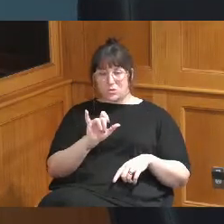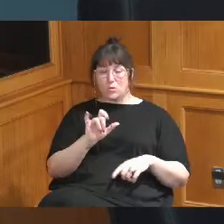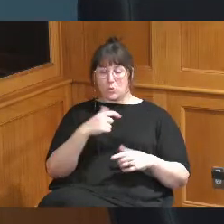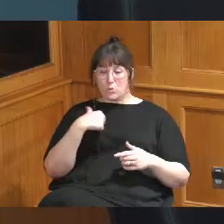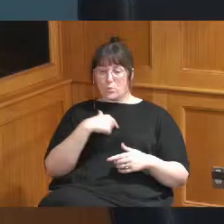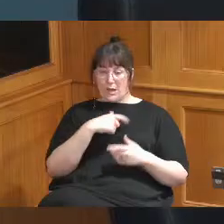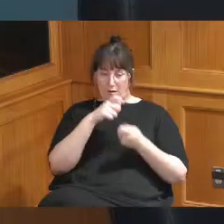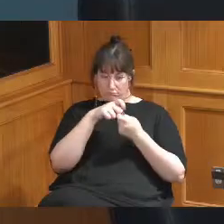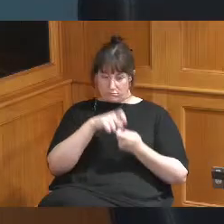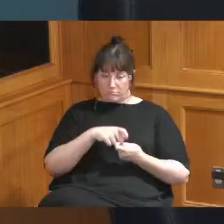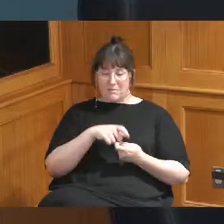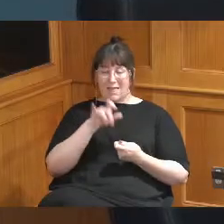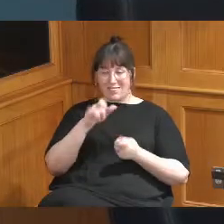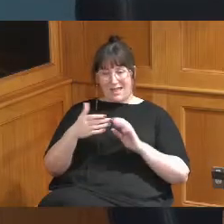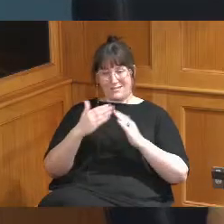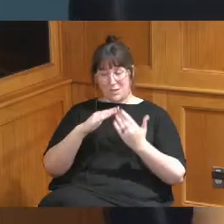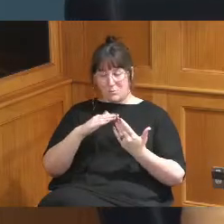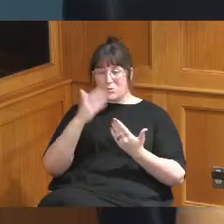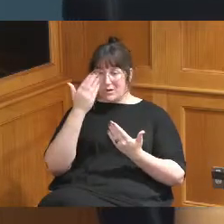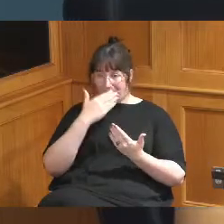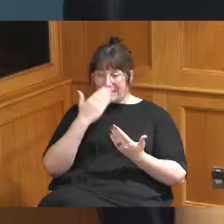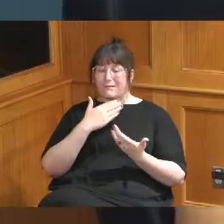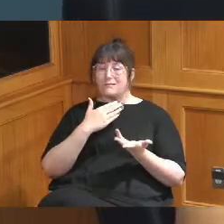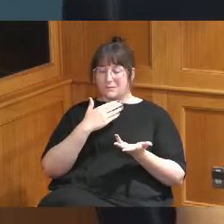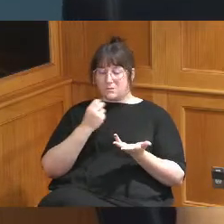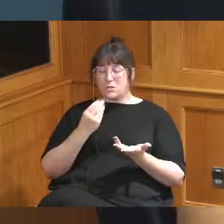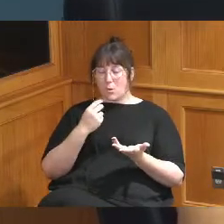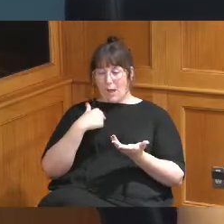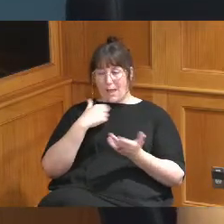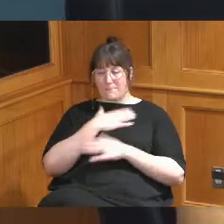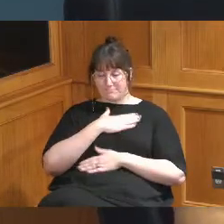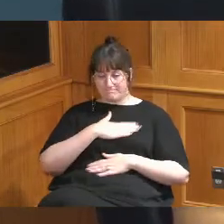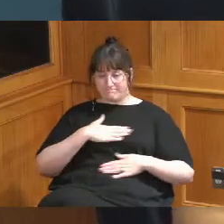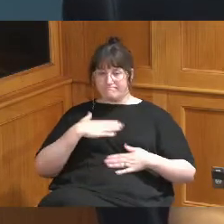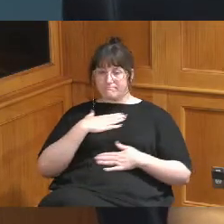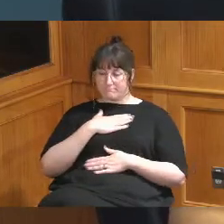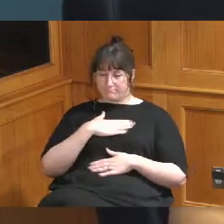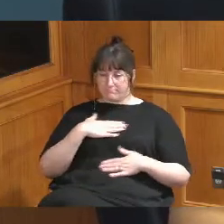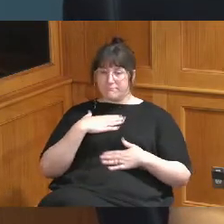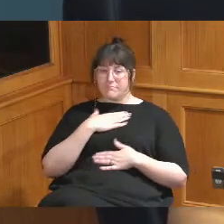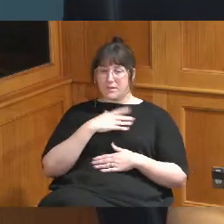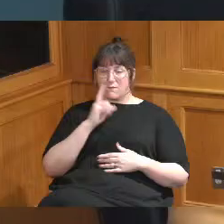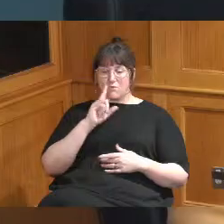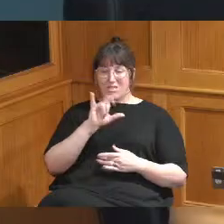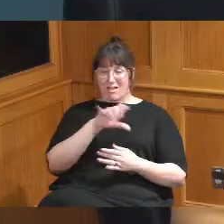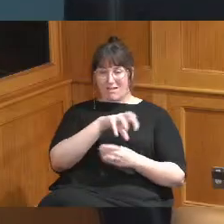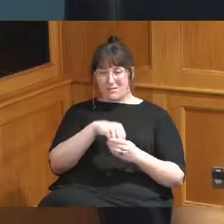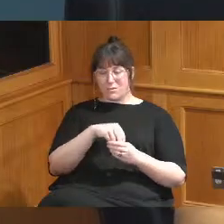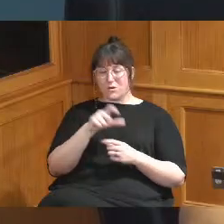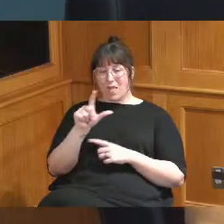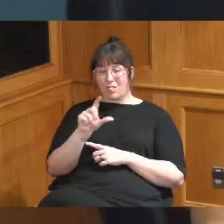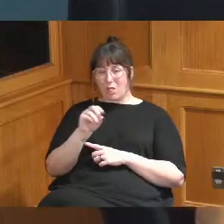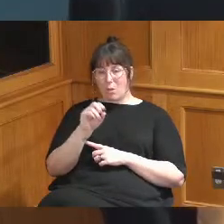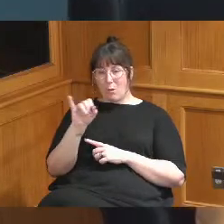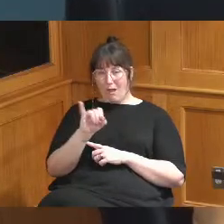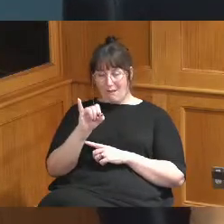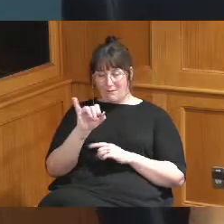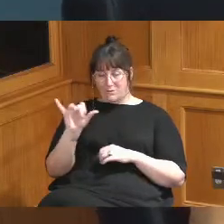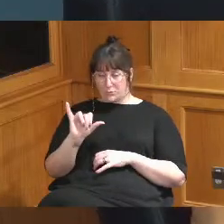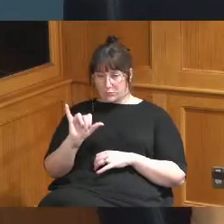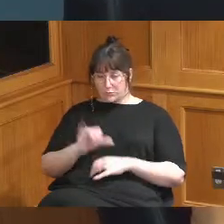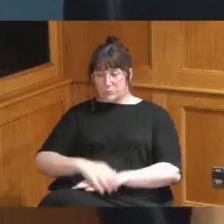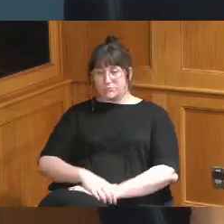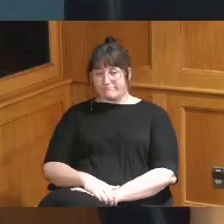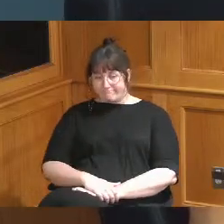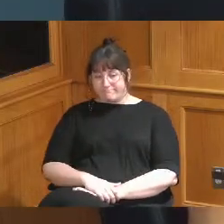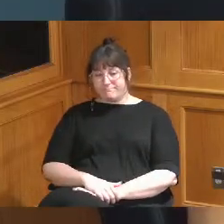is very community facing and forward facing. So I am pleased to have that included in what we're negotiating with the Bengals right now as